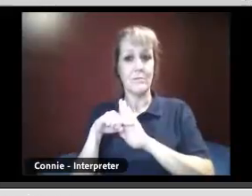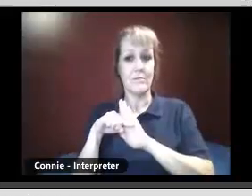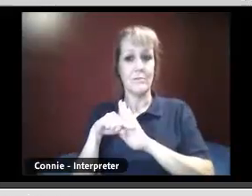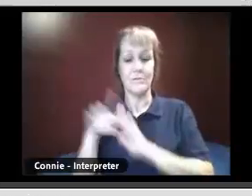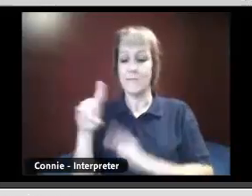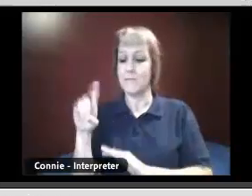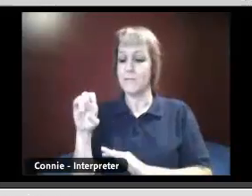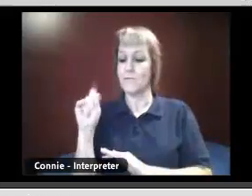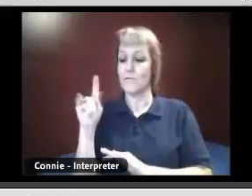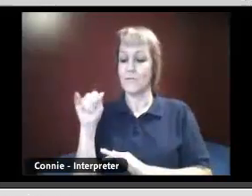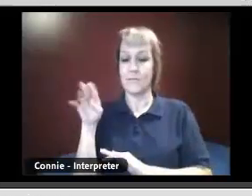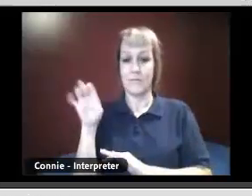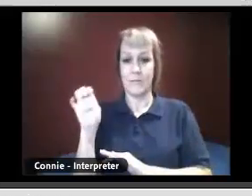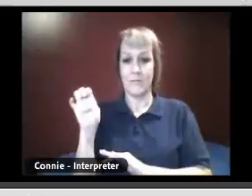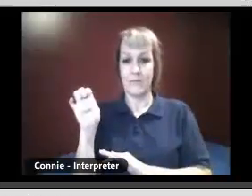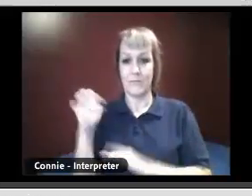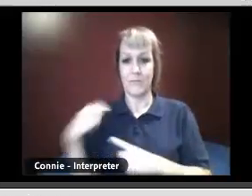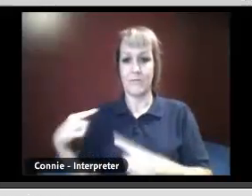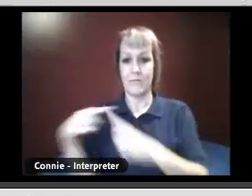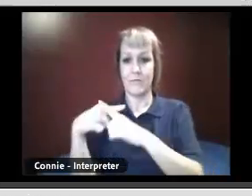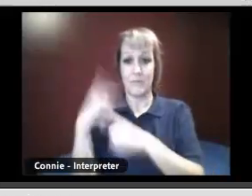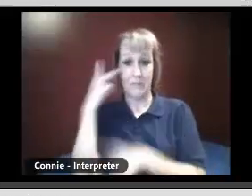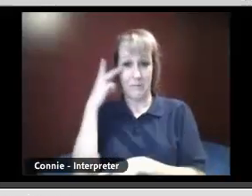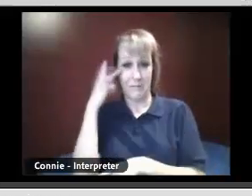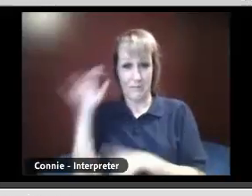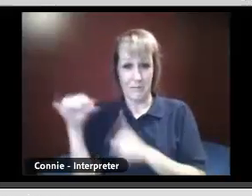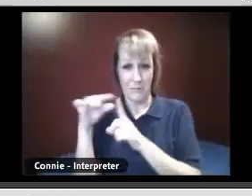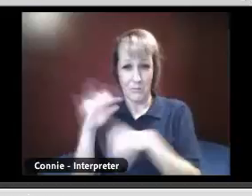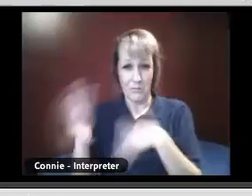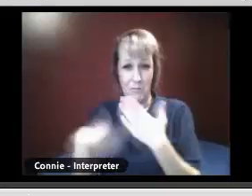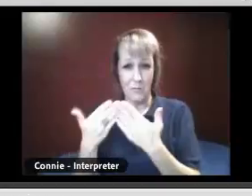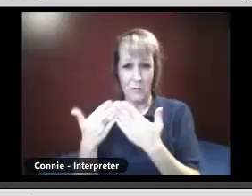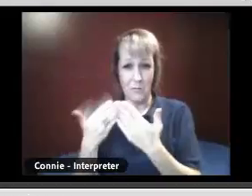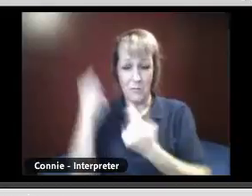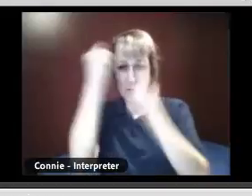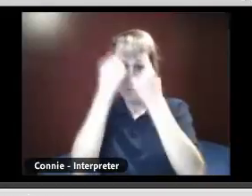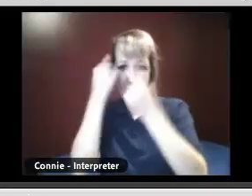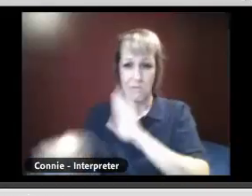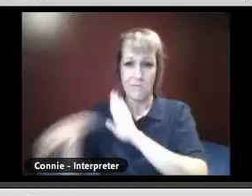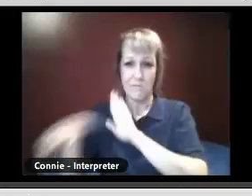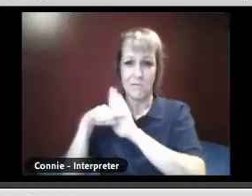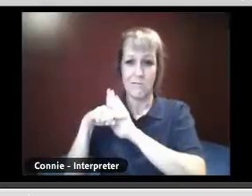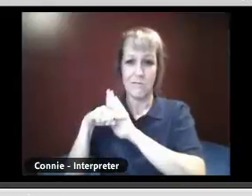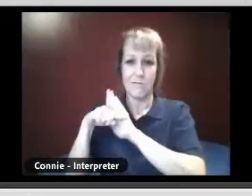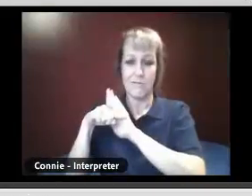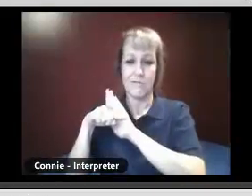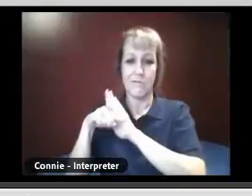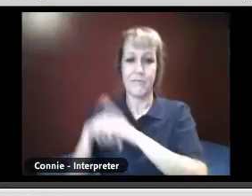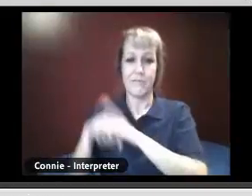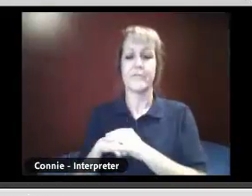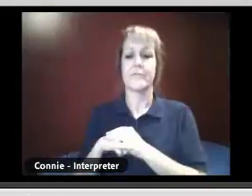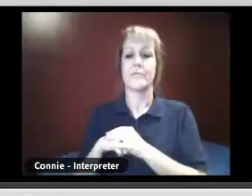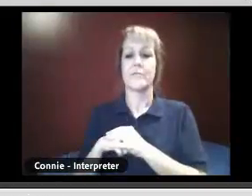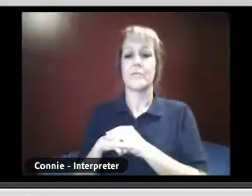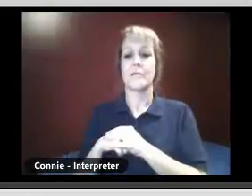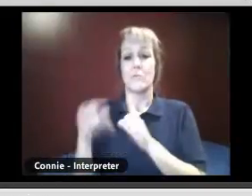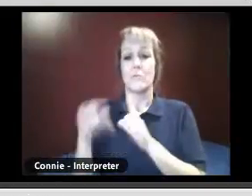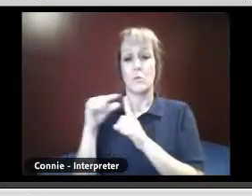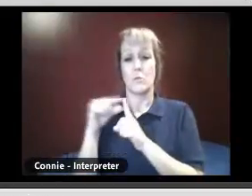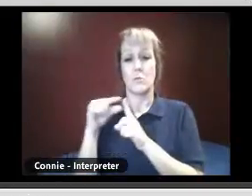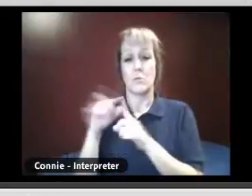of conflict, see how now all of our thoughts go down a negative road. And even in the words that